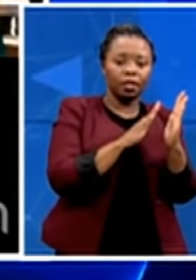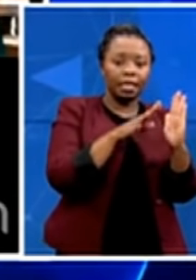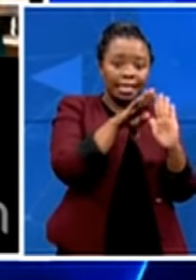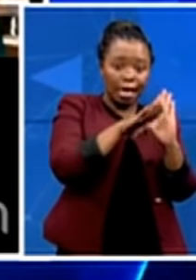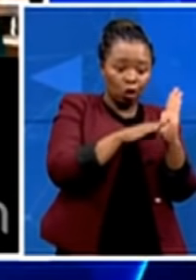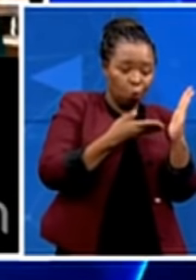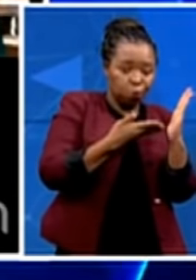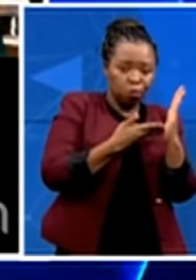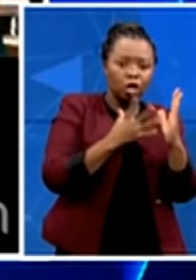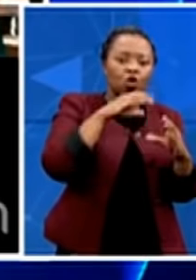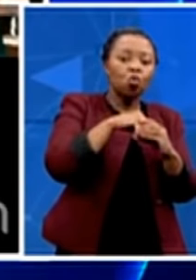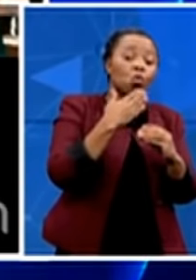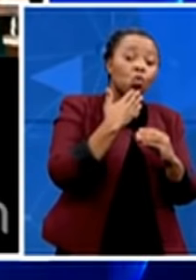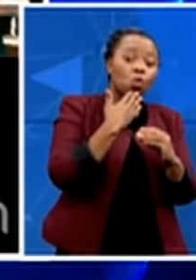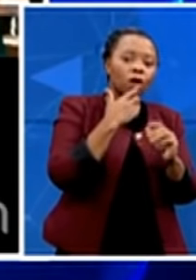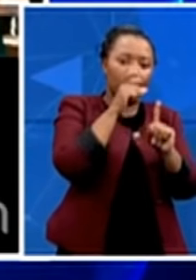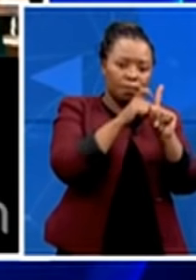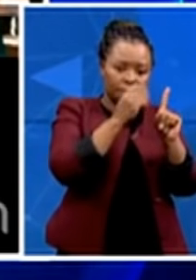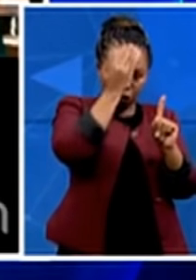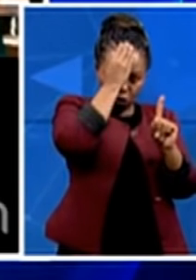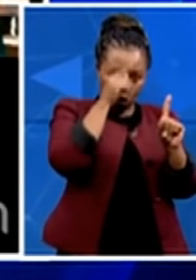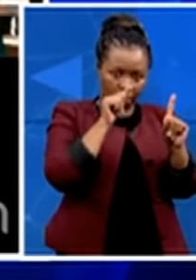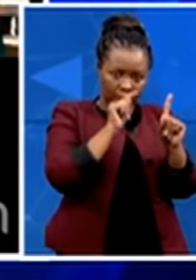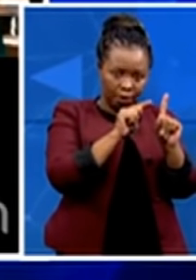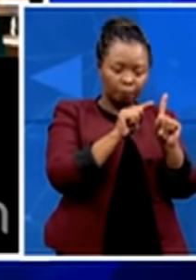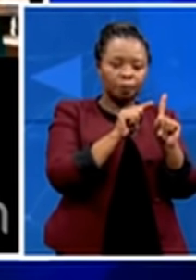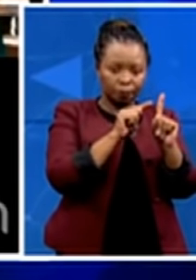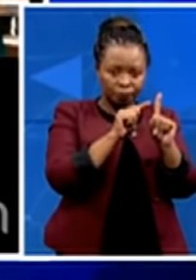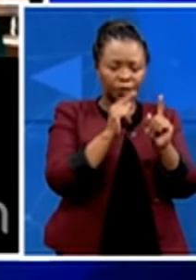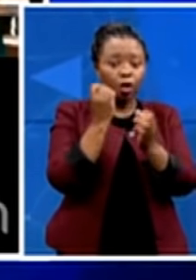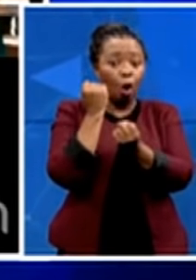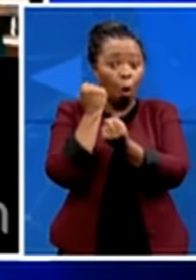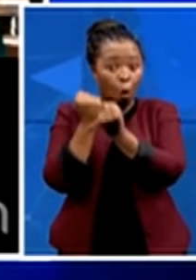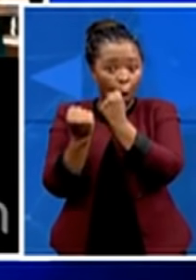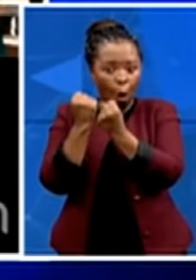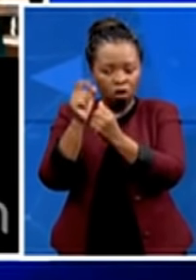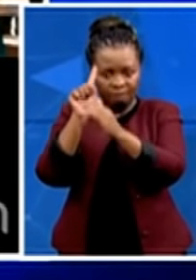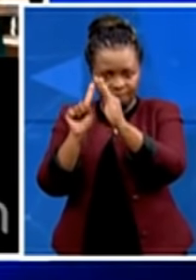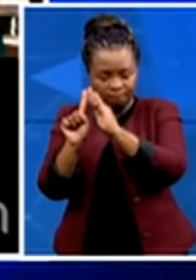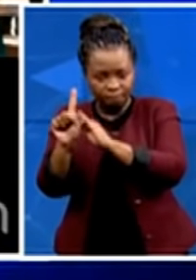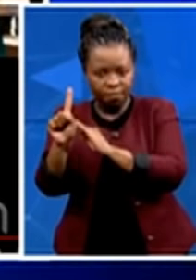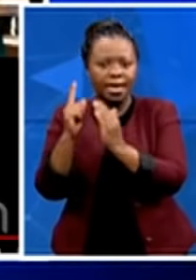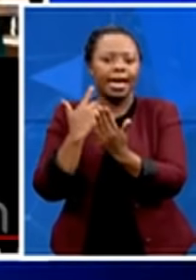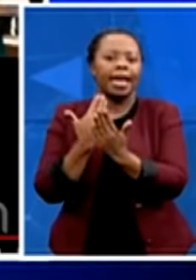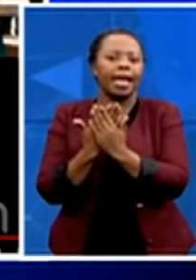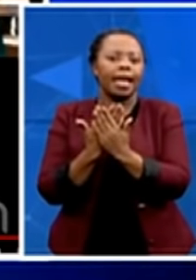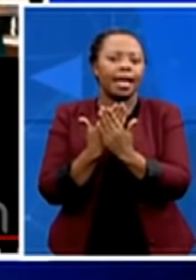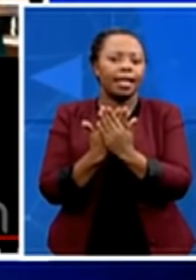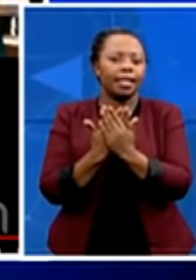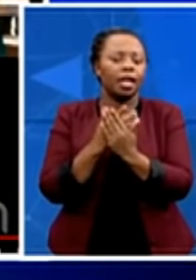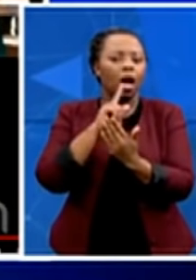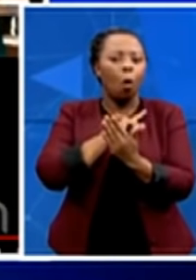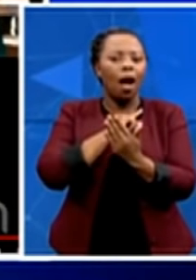to approach a competent court alleging that a right in the Bill of Rights has been infringed or